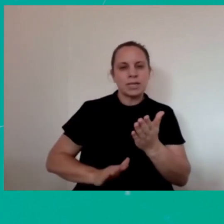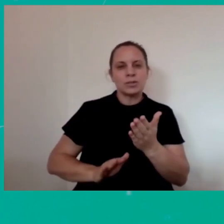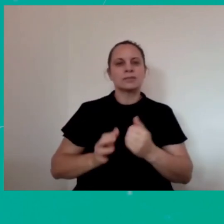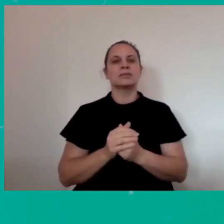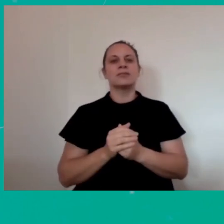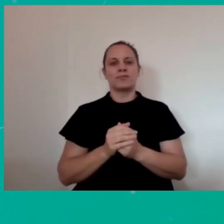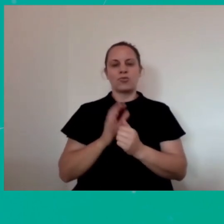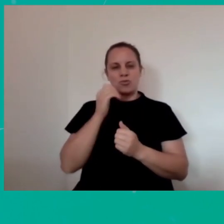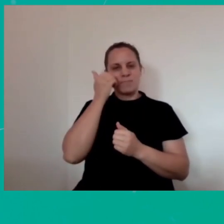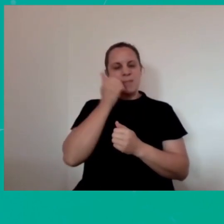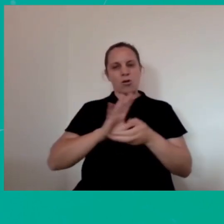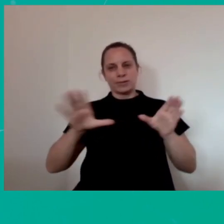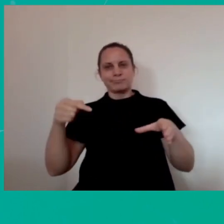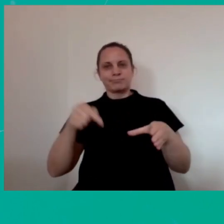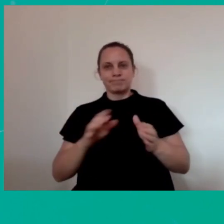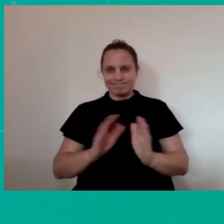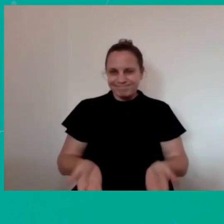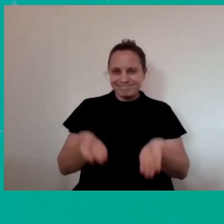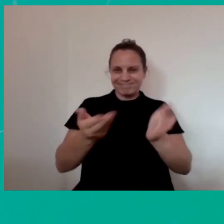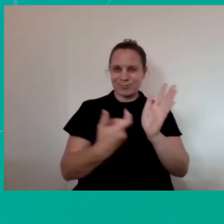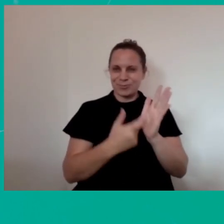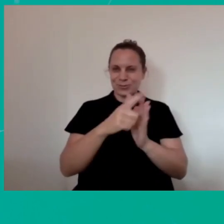Whaikaha Māori. Kai a koe te wā, Ruth.